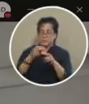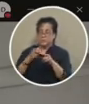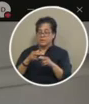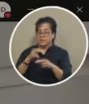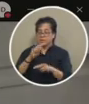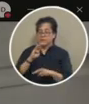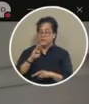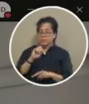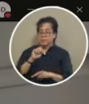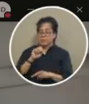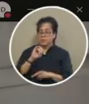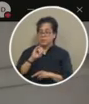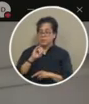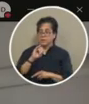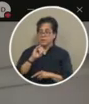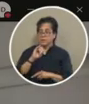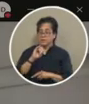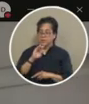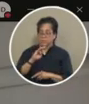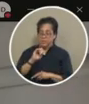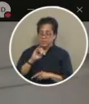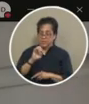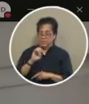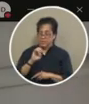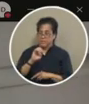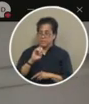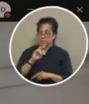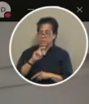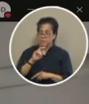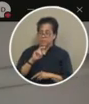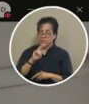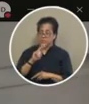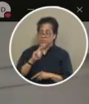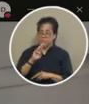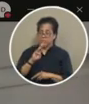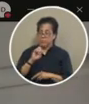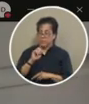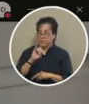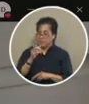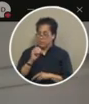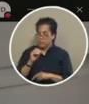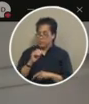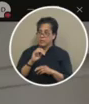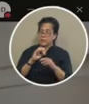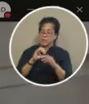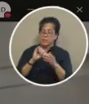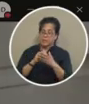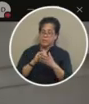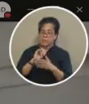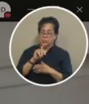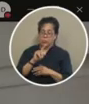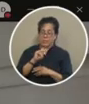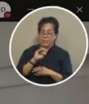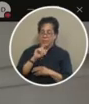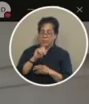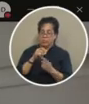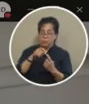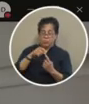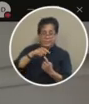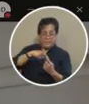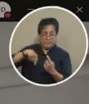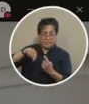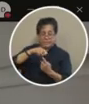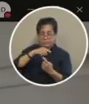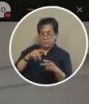Bajo, that name was selected by a survey done within a mile radius of the residence of